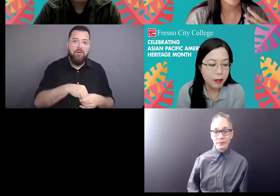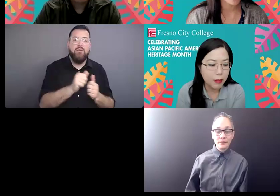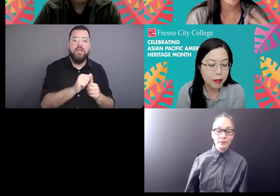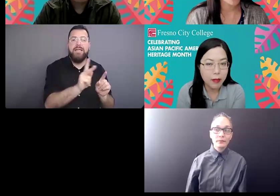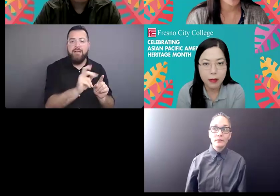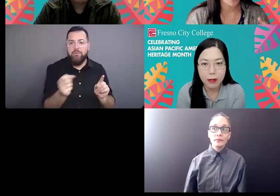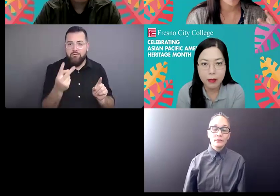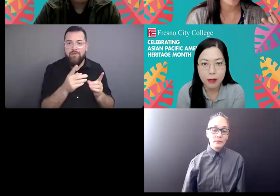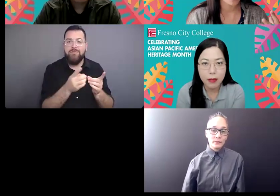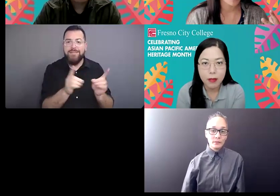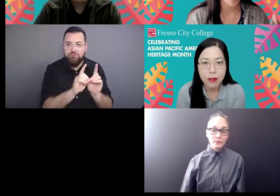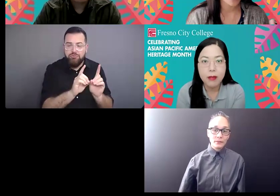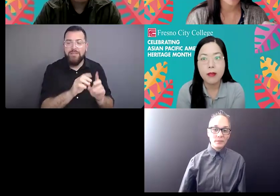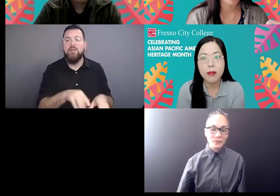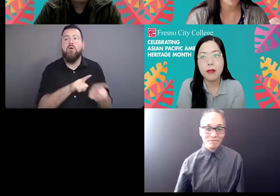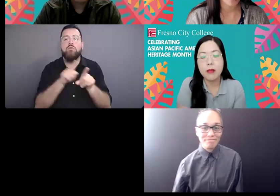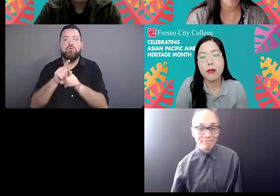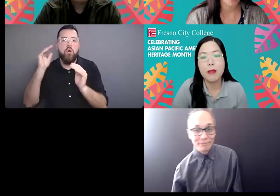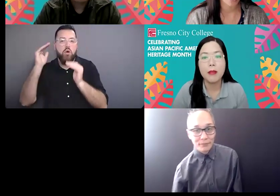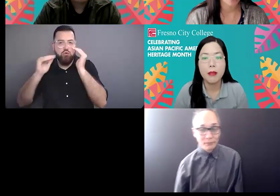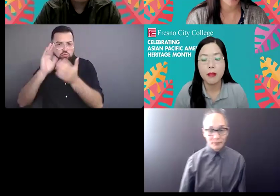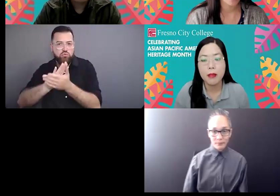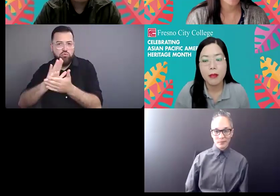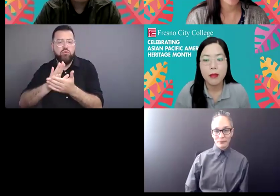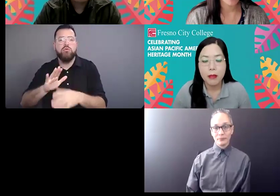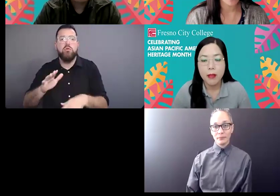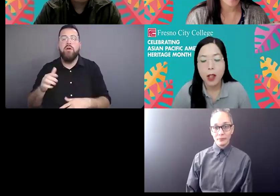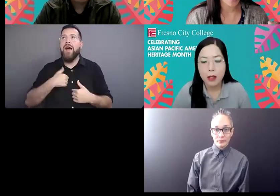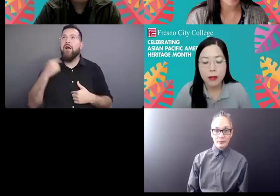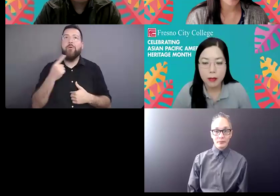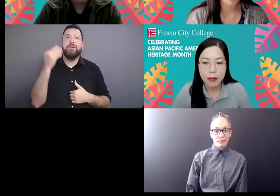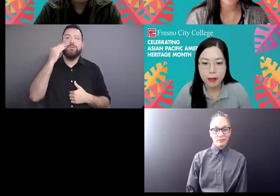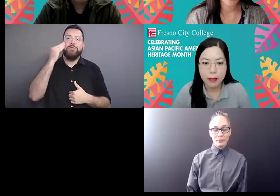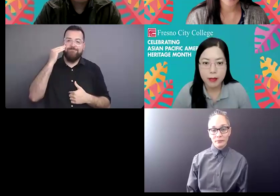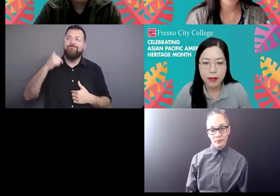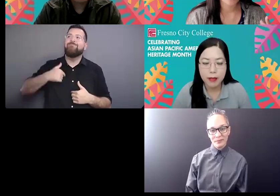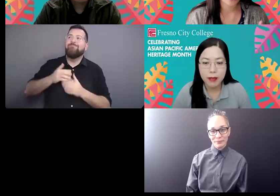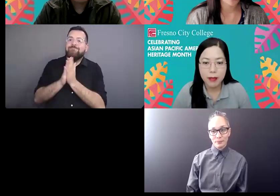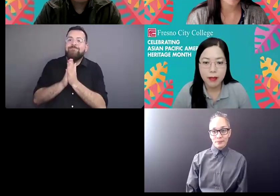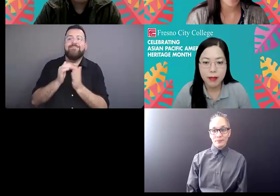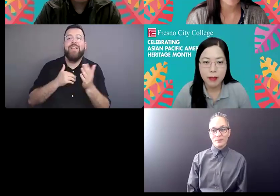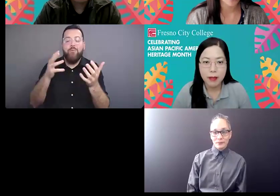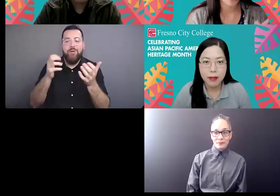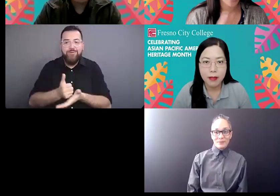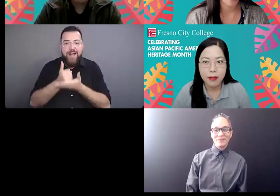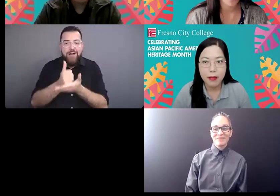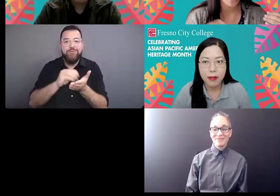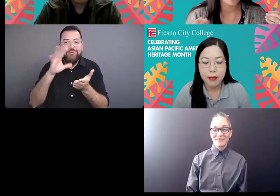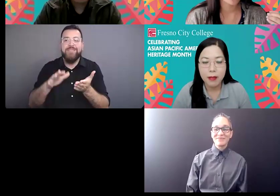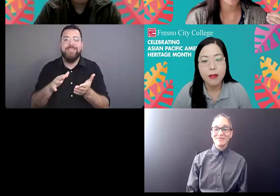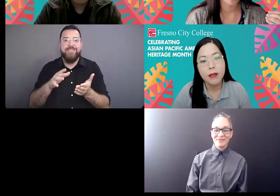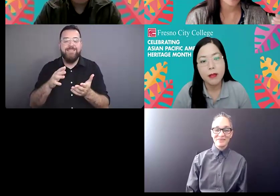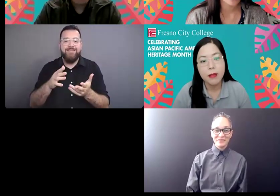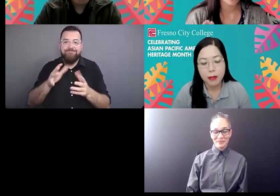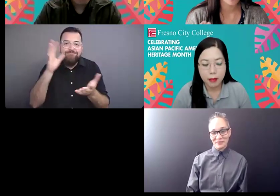I kind of always knew I wanted to help students within education. And when I came here, first thing I did, I started applying for, the